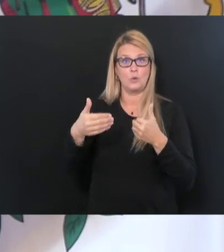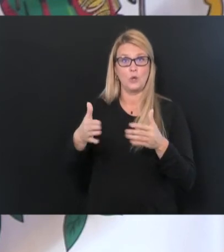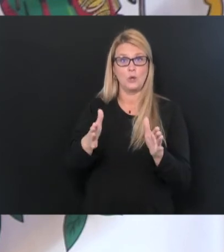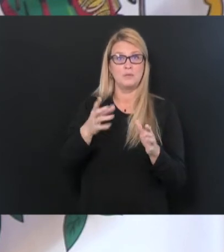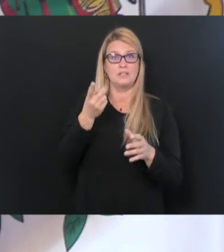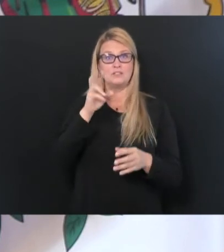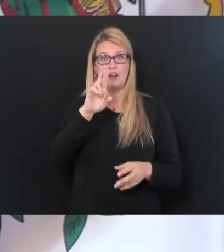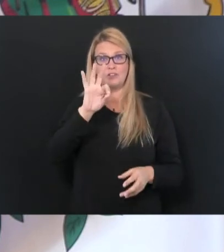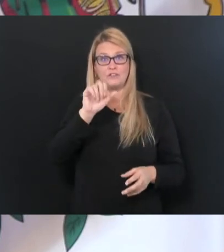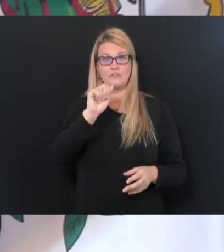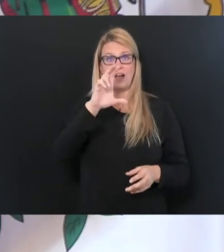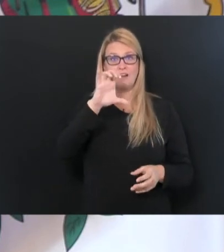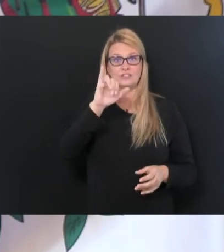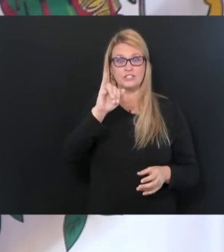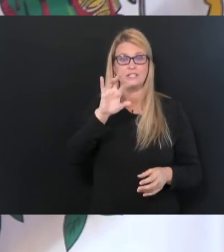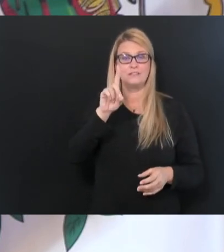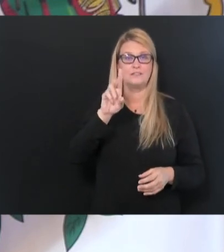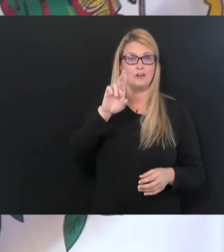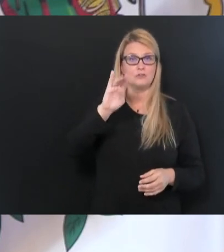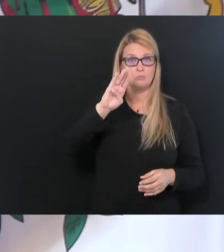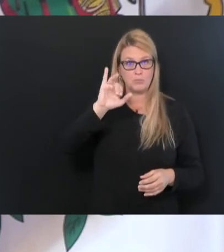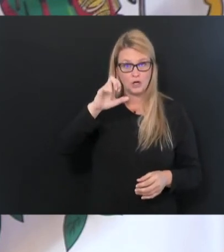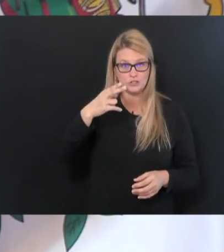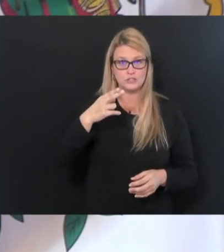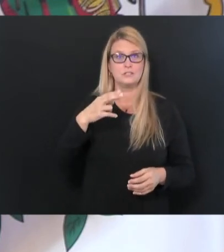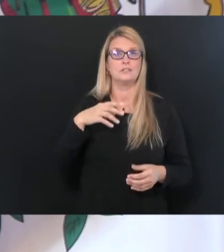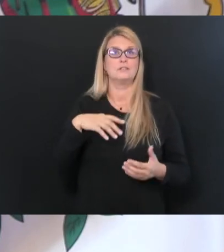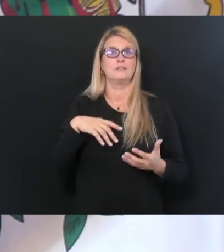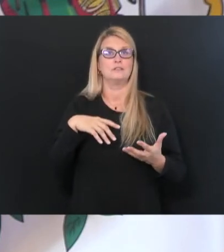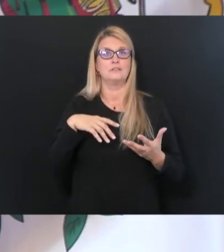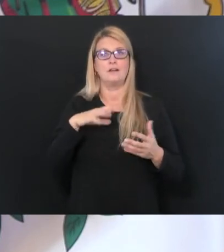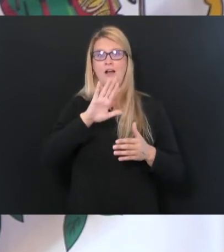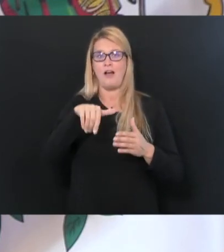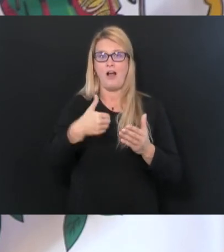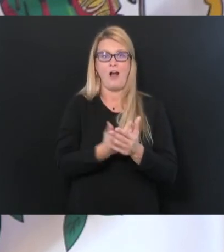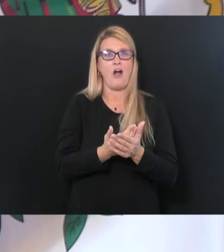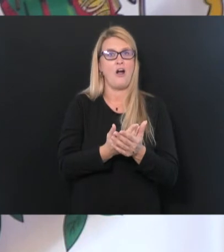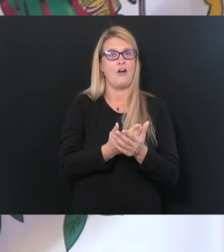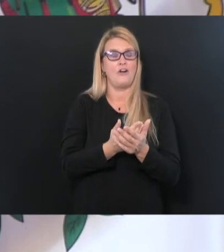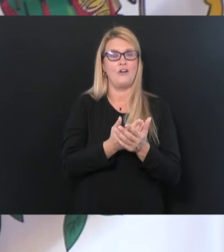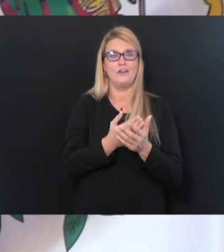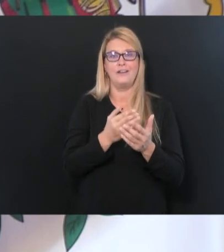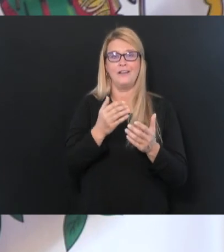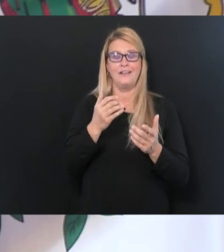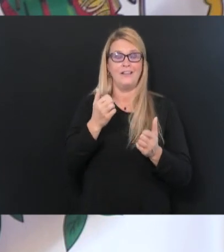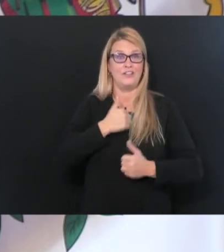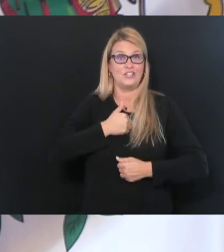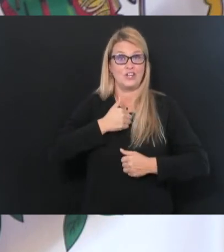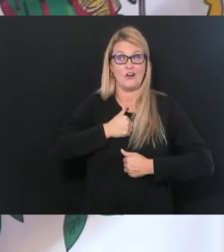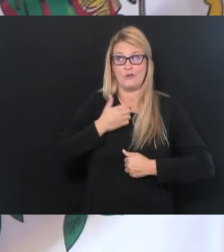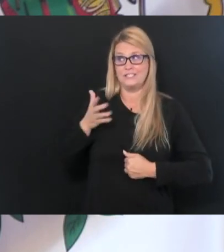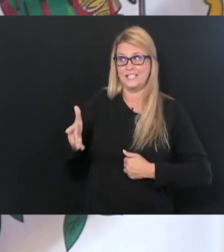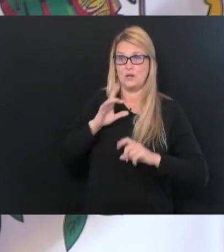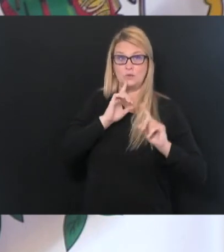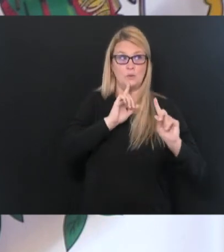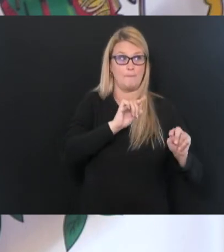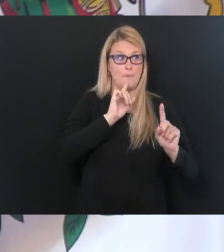got Dr. Birx, and you've got, all the generals and everybody that are sitting there and they're reporting on what they're